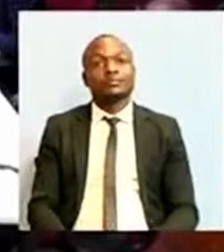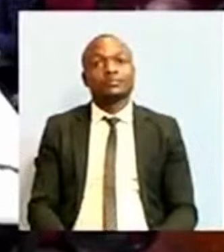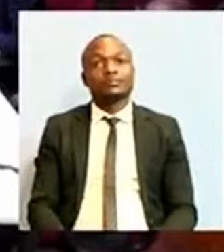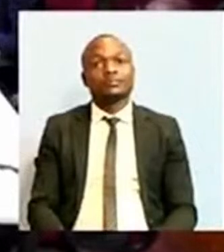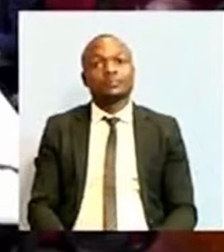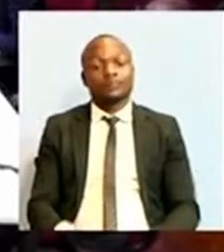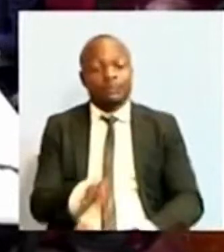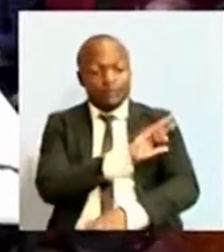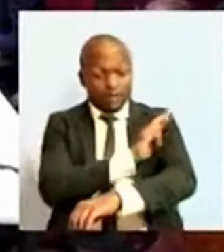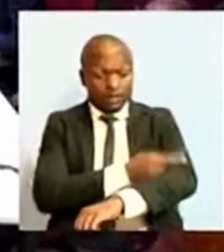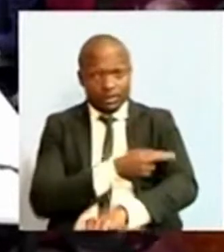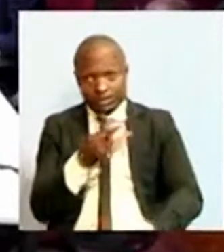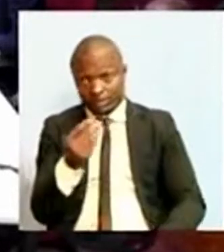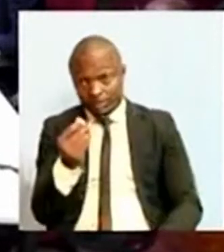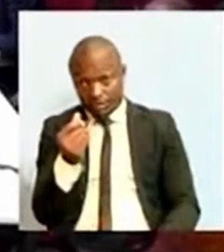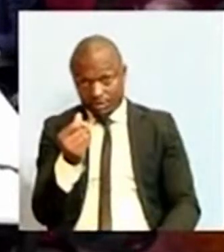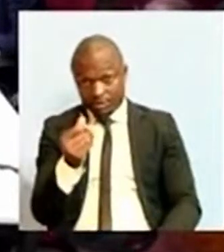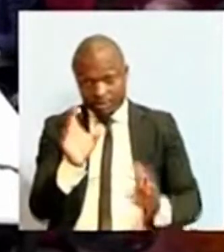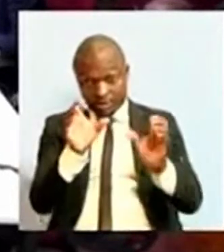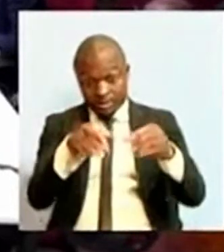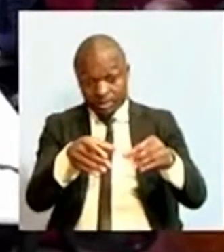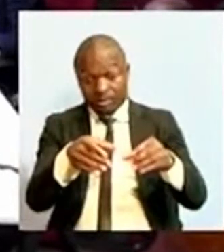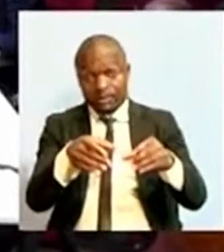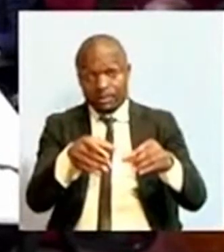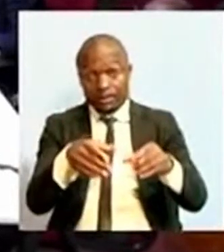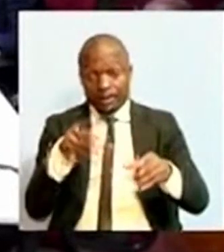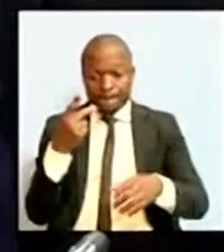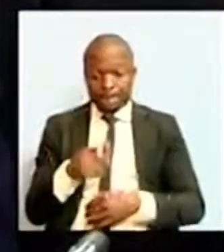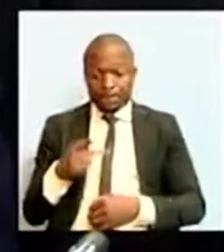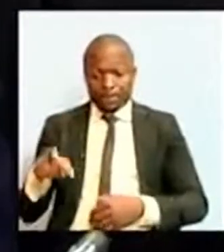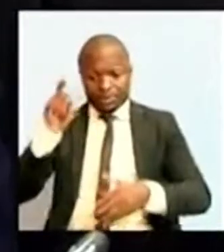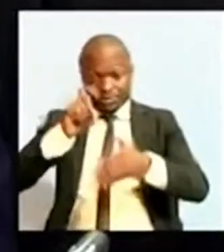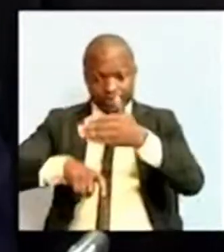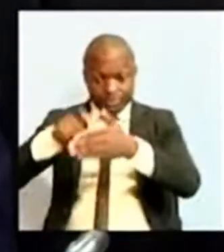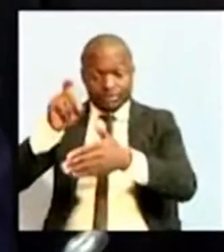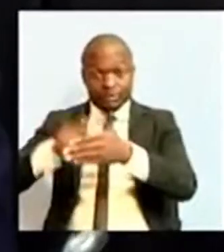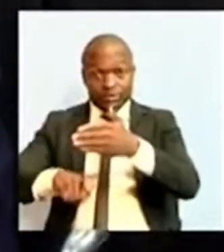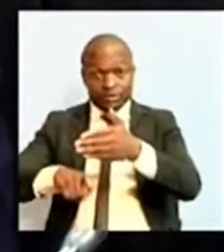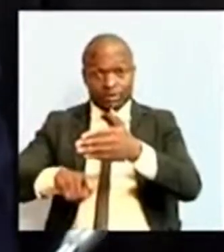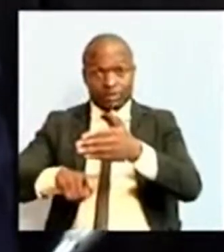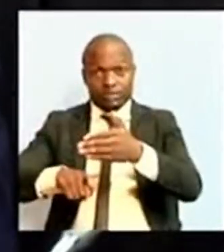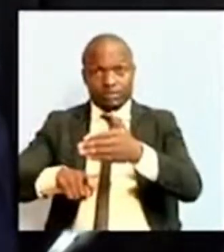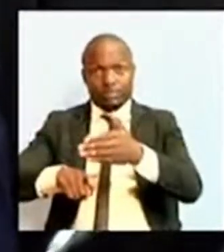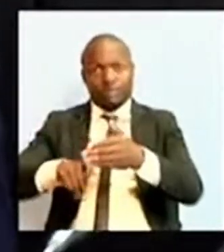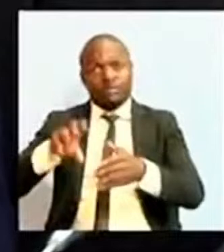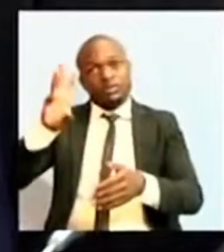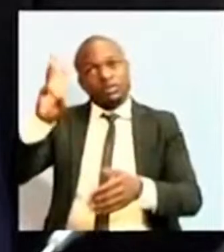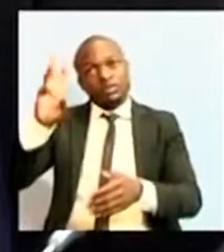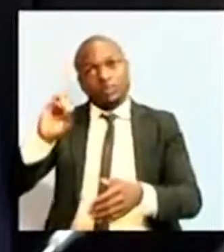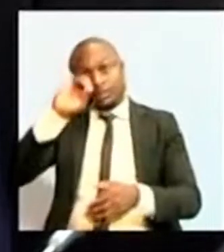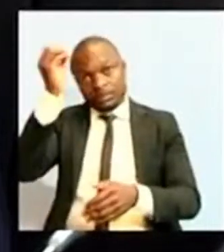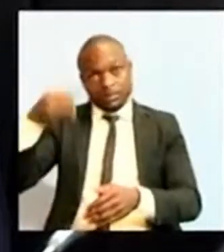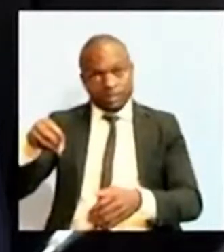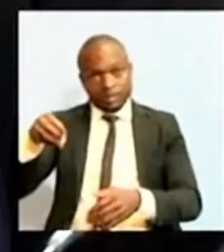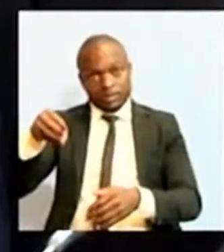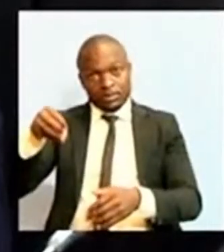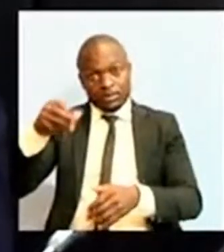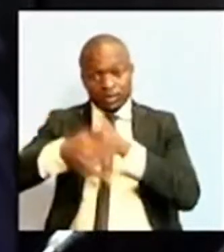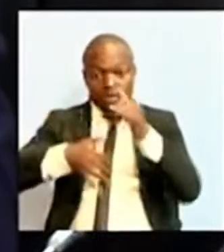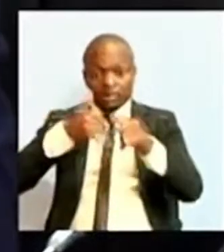Our main source of revenue as a council comes from property tax, Chair, which accounts for about 60% of our annual